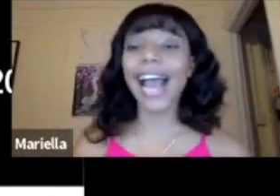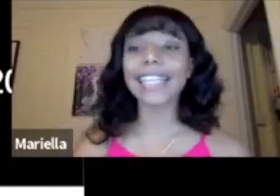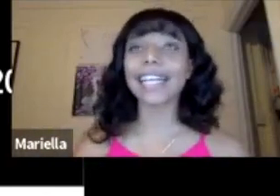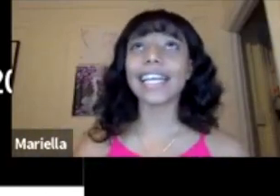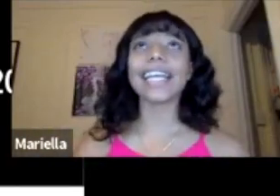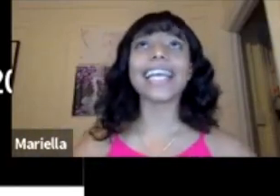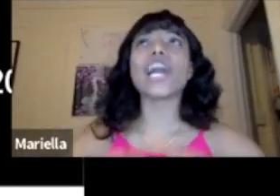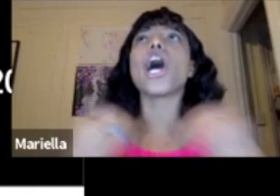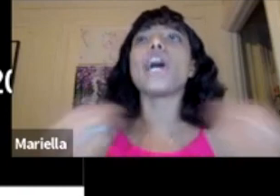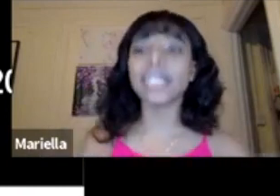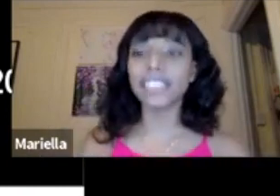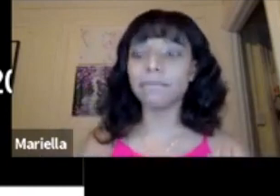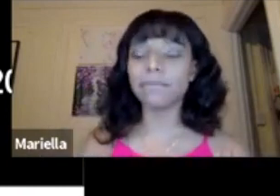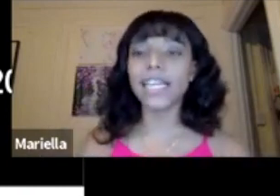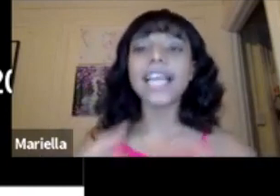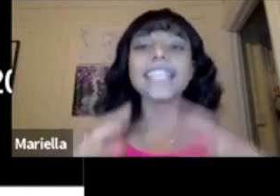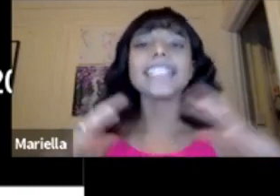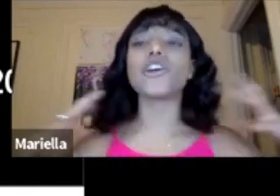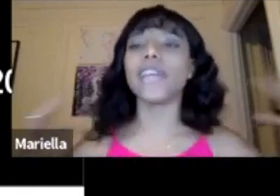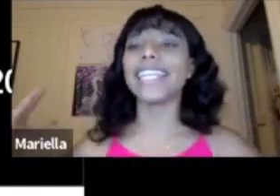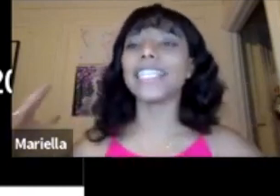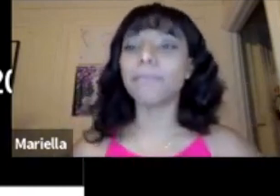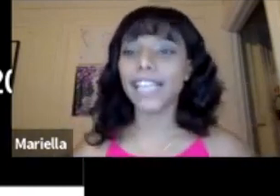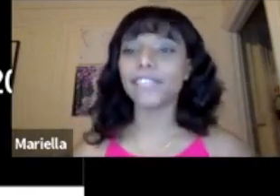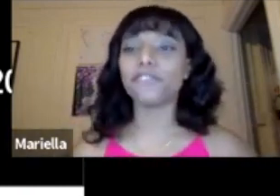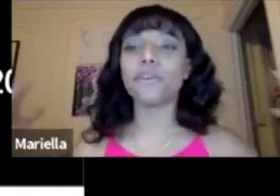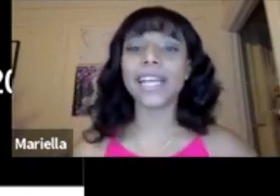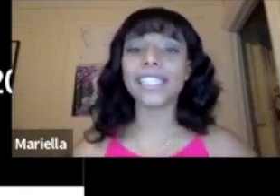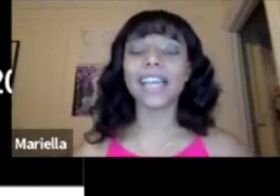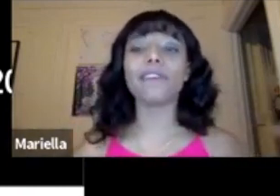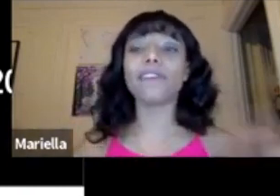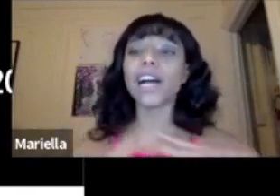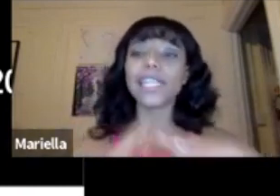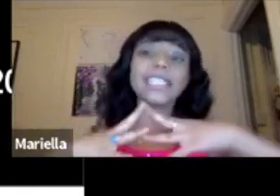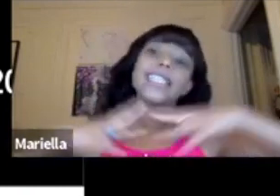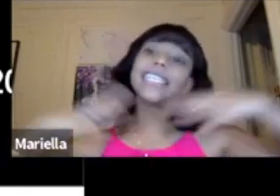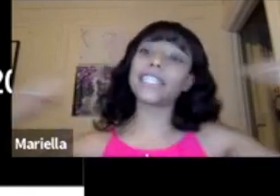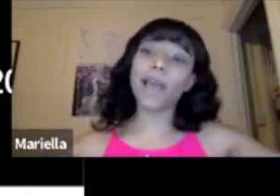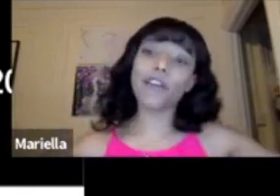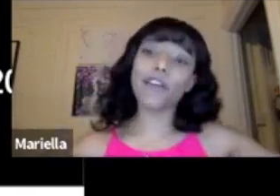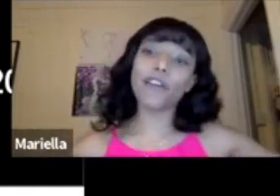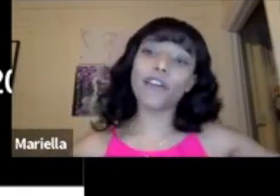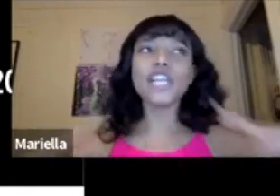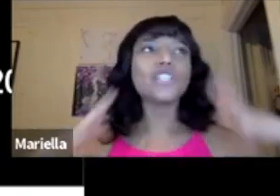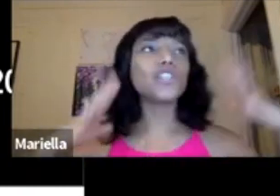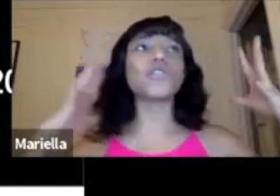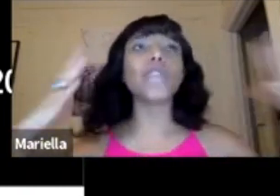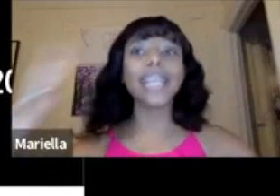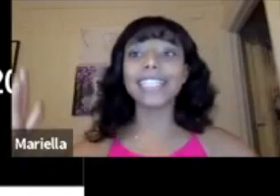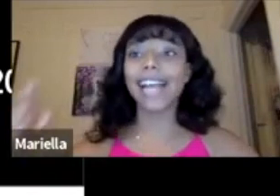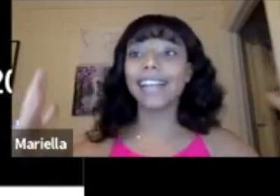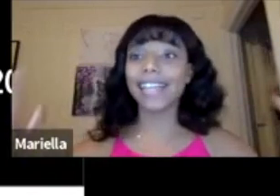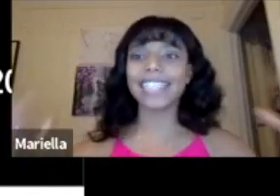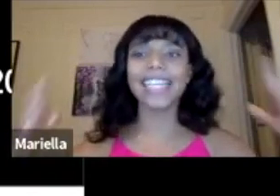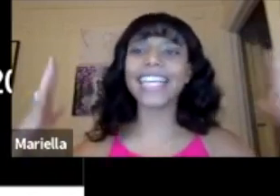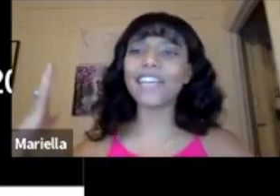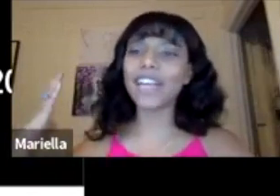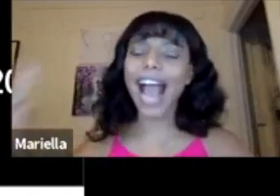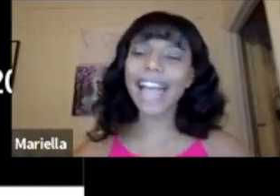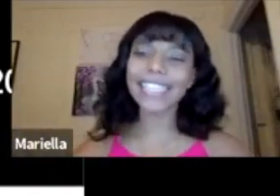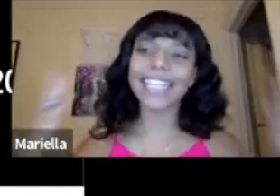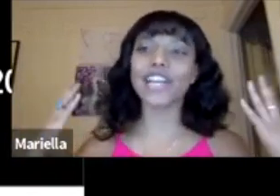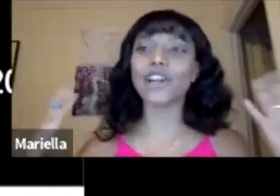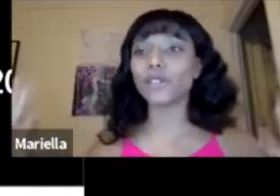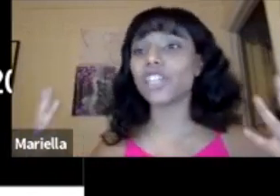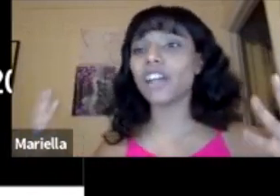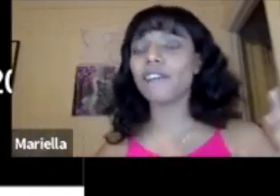constantly encouraging me to create space for myself, constantly inspiring me to do things like this, the Hearing